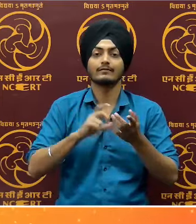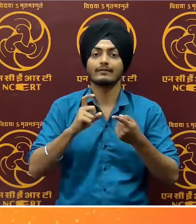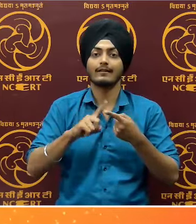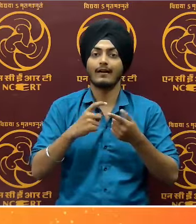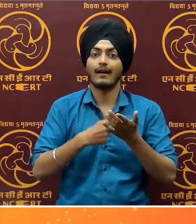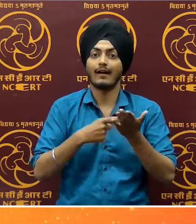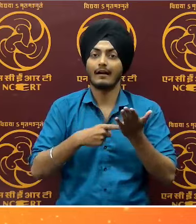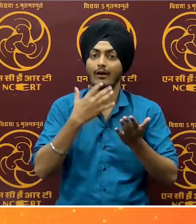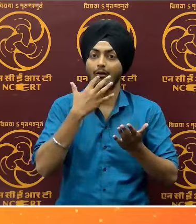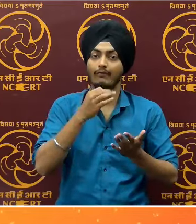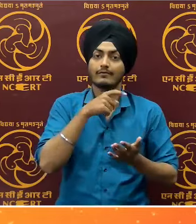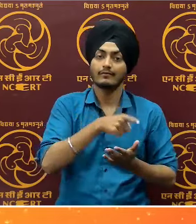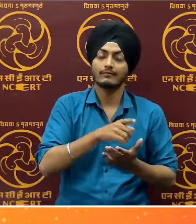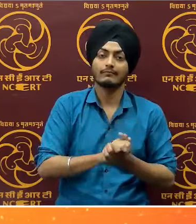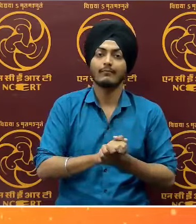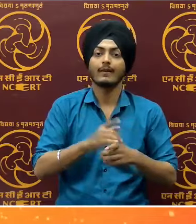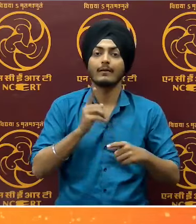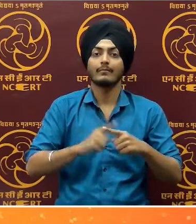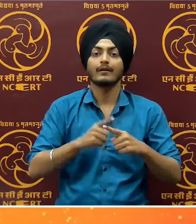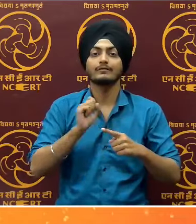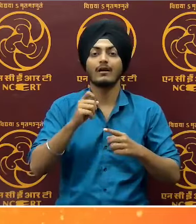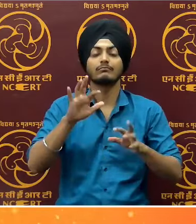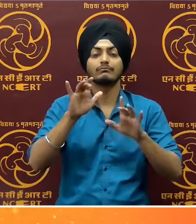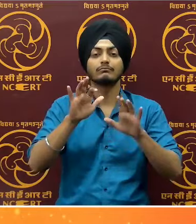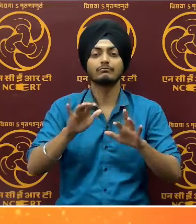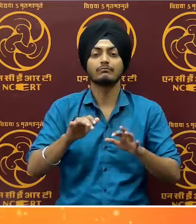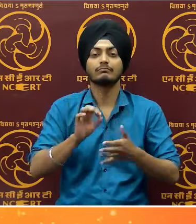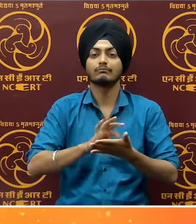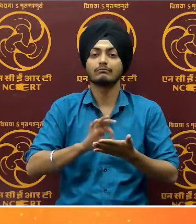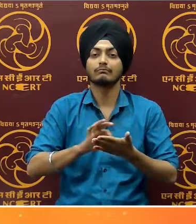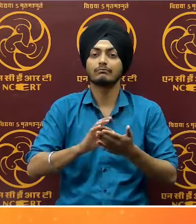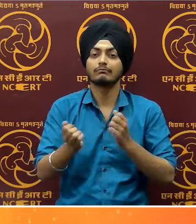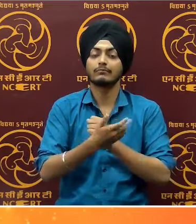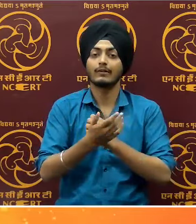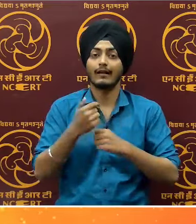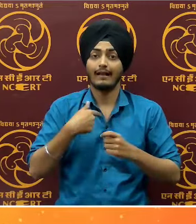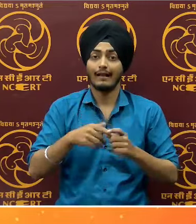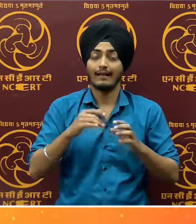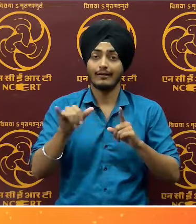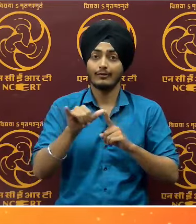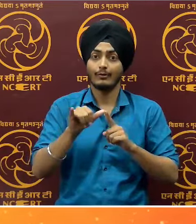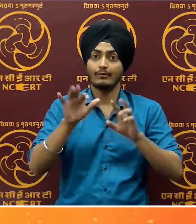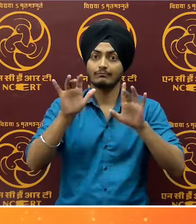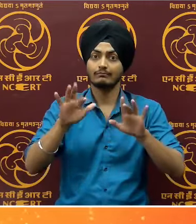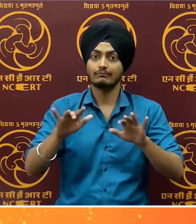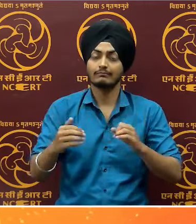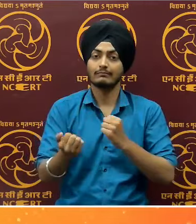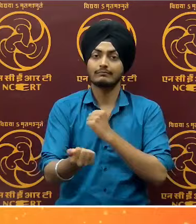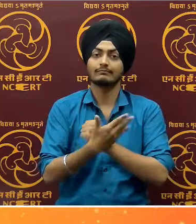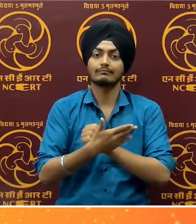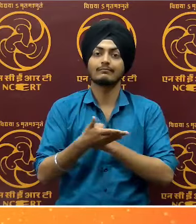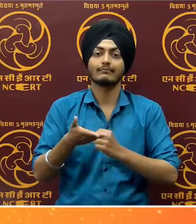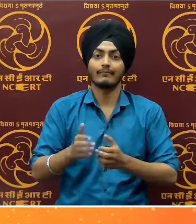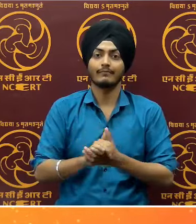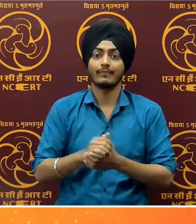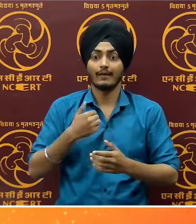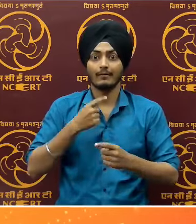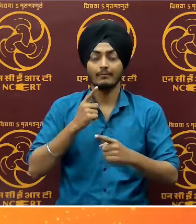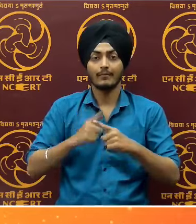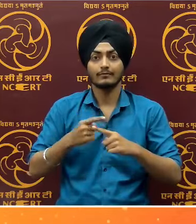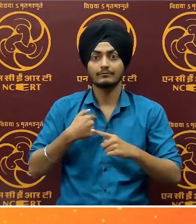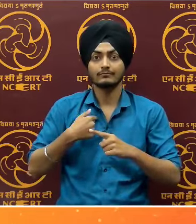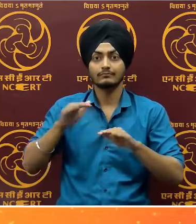NCERT Official. You can write down your questions, your queries in the live chat box and raise them to us. We have a guest with us. He'll